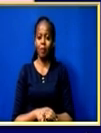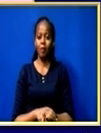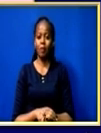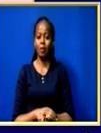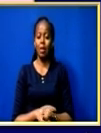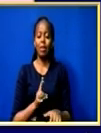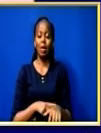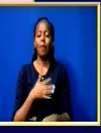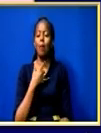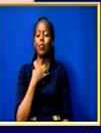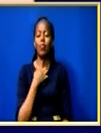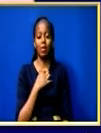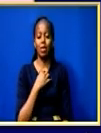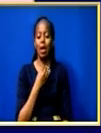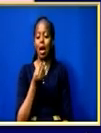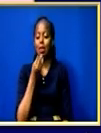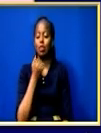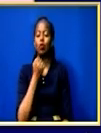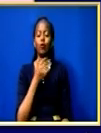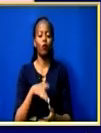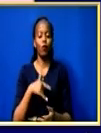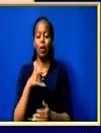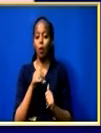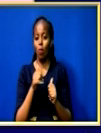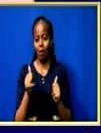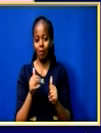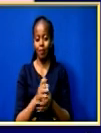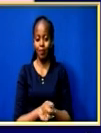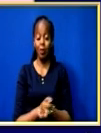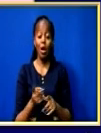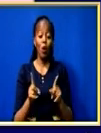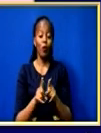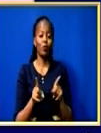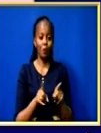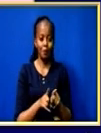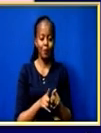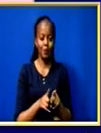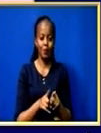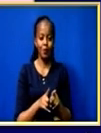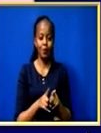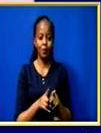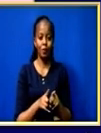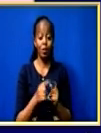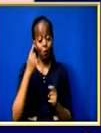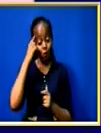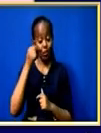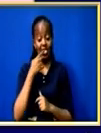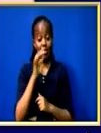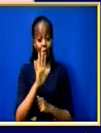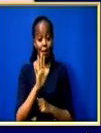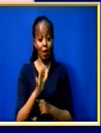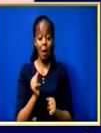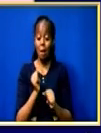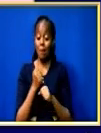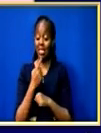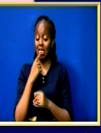When I'm thirsty, sometimes I eat sugar cane. Quenches your thirst. Yes, it quenches your thirst. Uh-huh. And also, Malimu, For the teeth. It makes